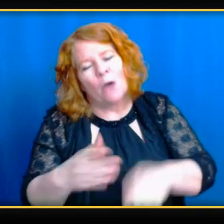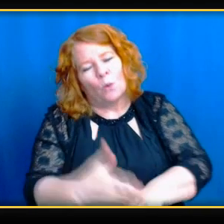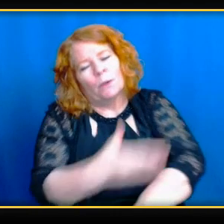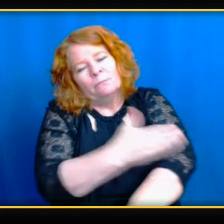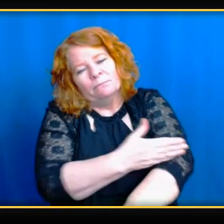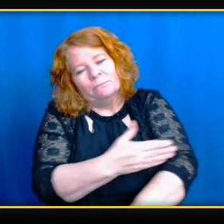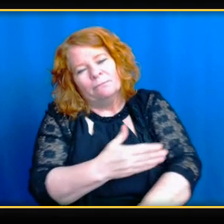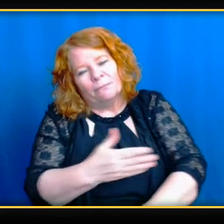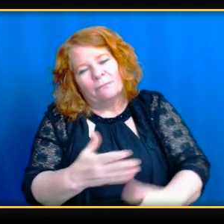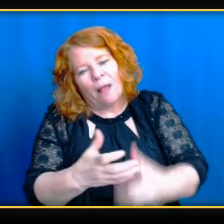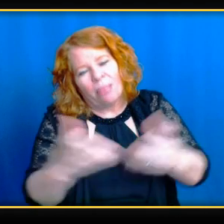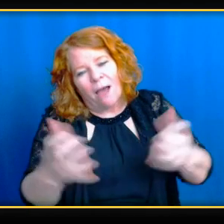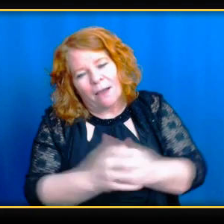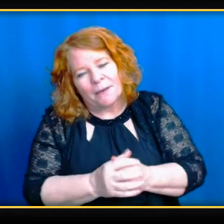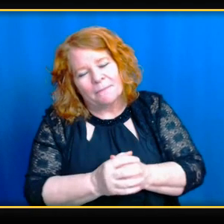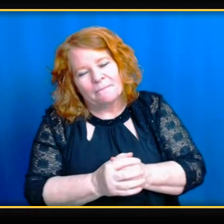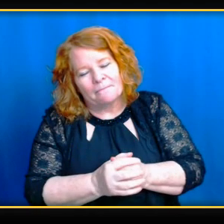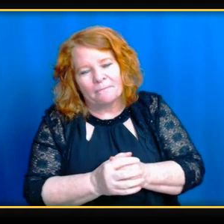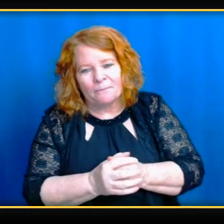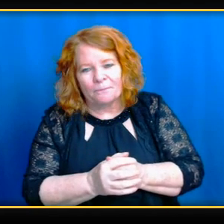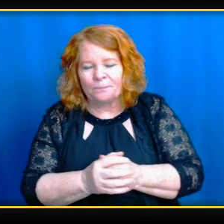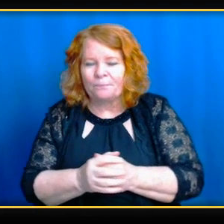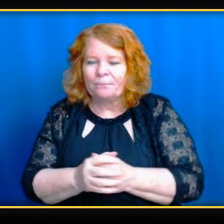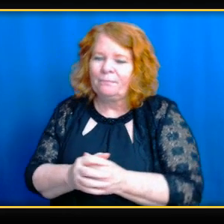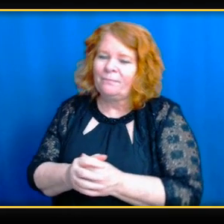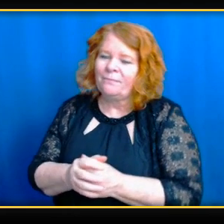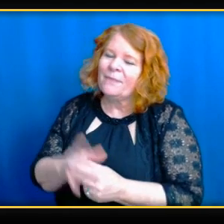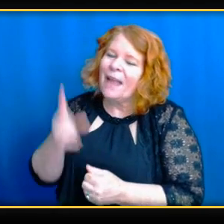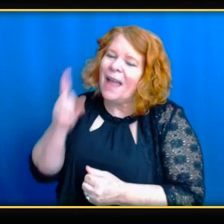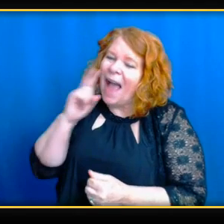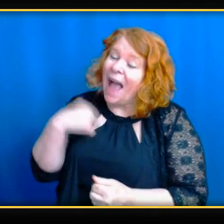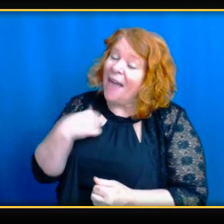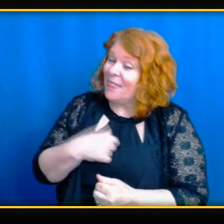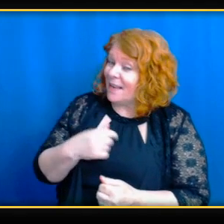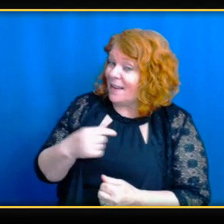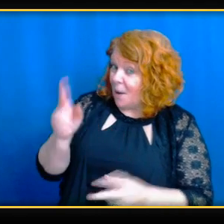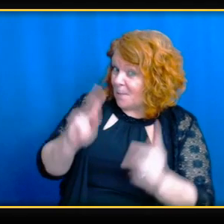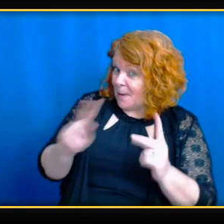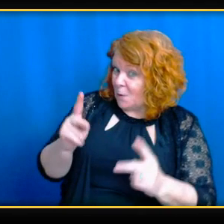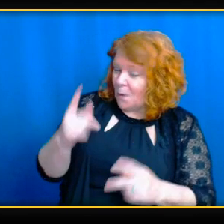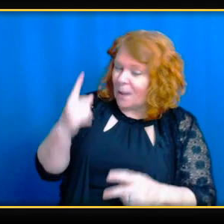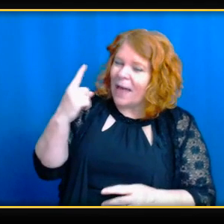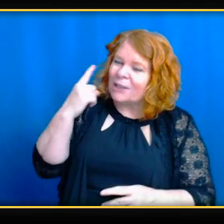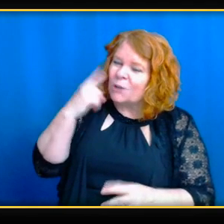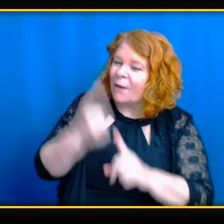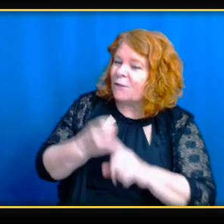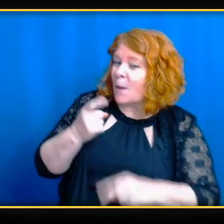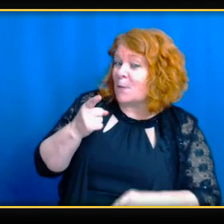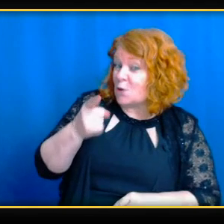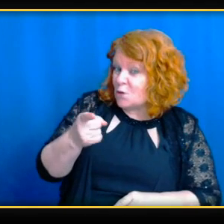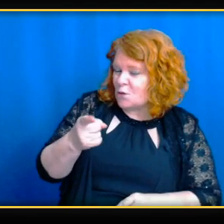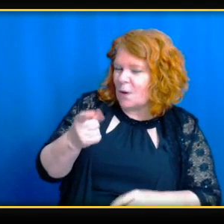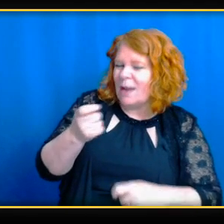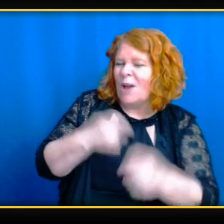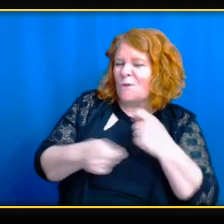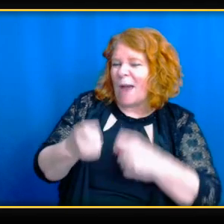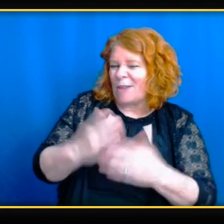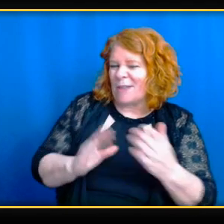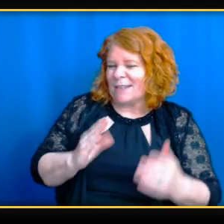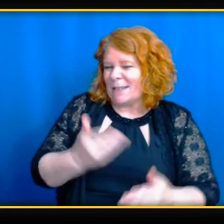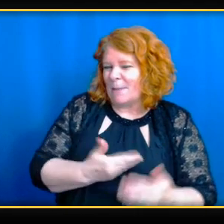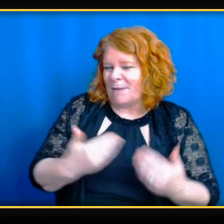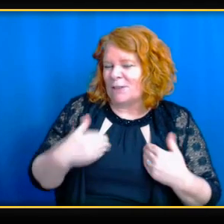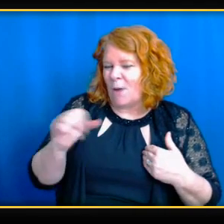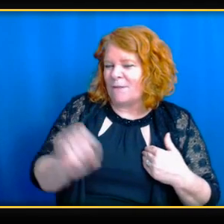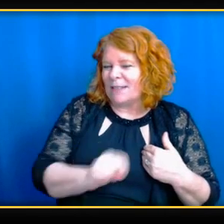I think our viewers here would like to hear it from you rather than some of us who have a St. Louis perspective, which